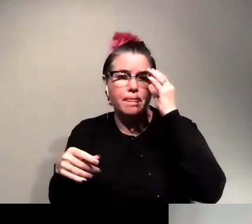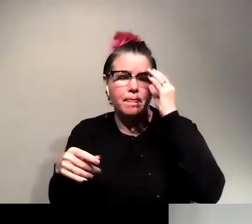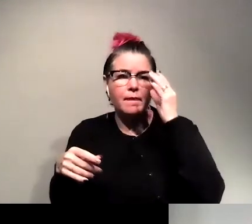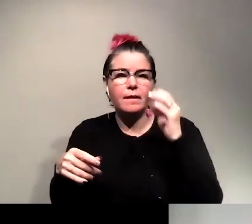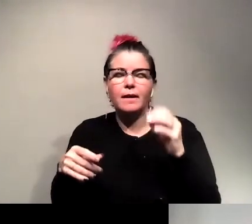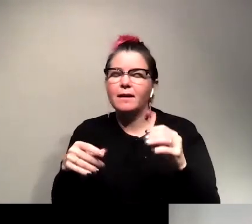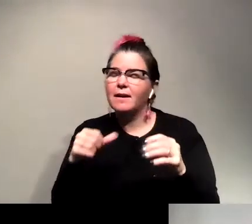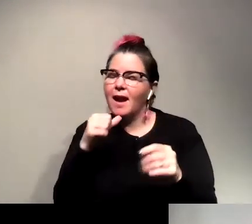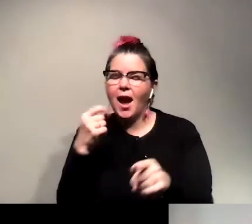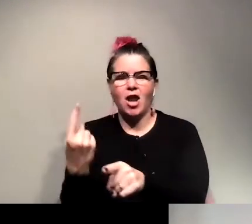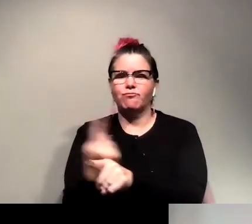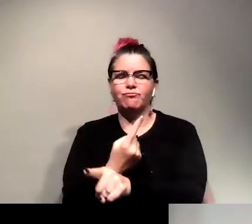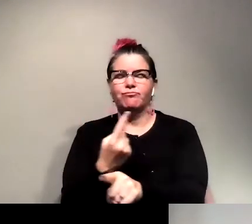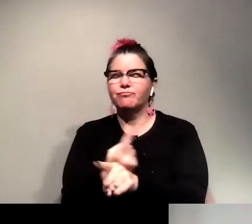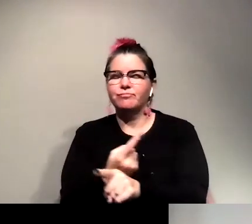non-traditional than what we think about.